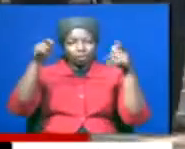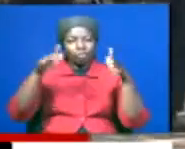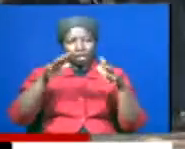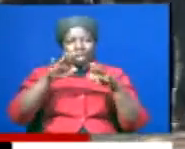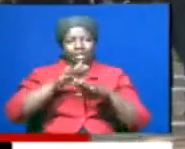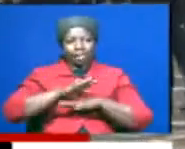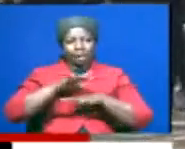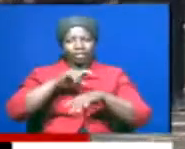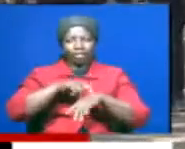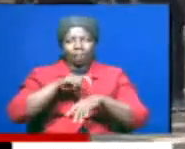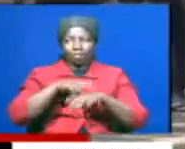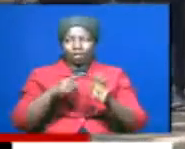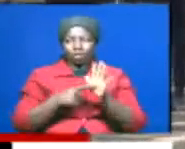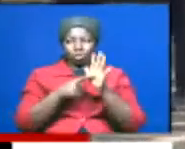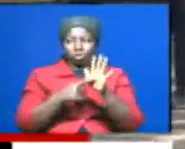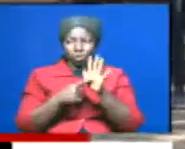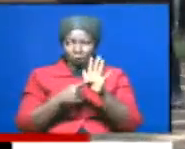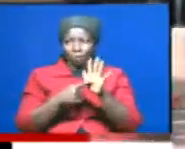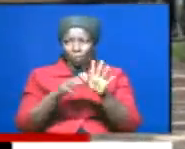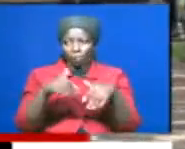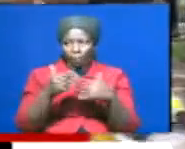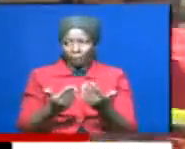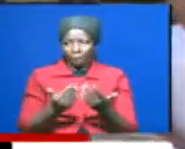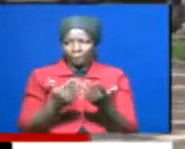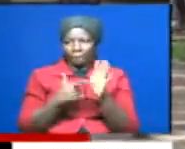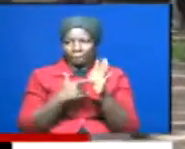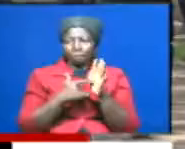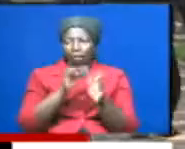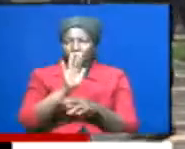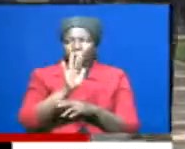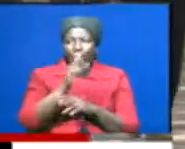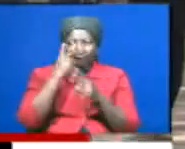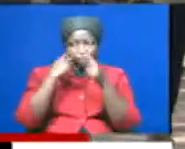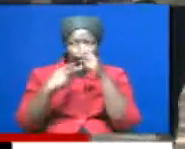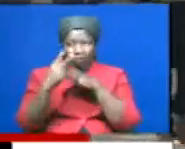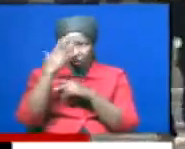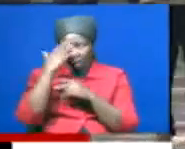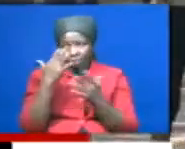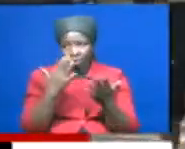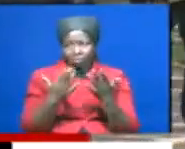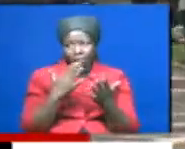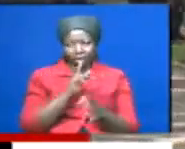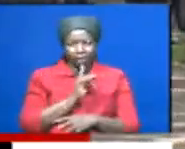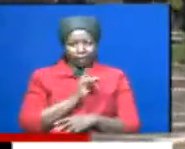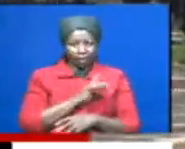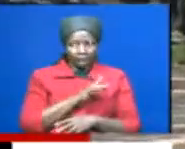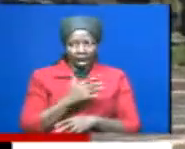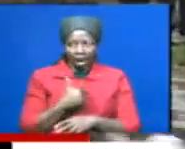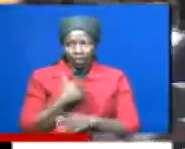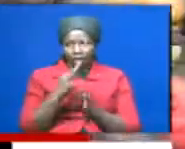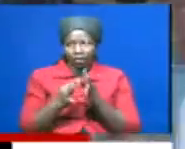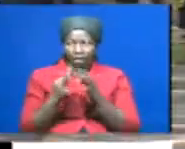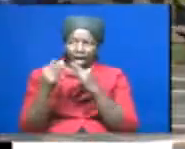to showcase or rather to air out their views, because they may be out of fear that in case they engage them,